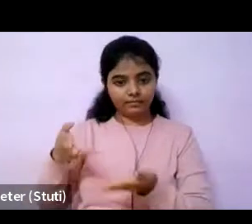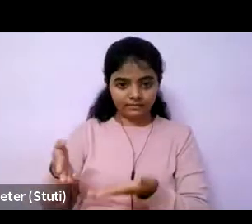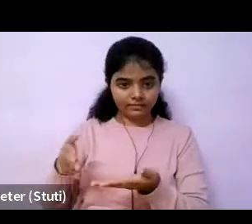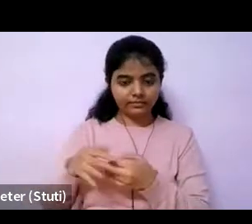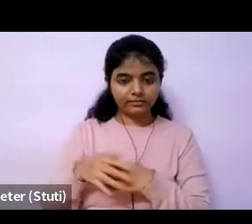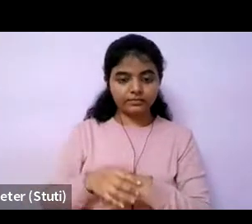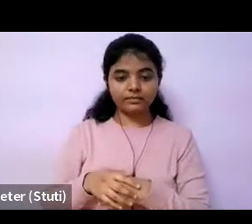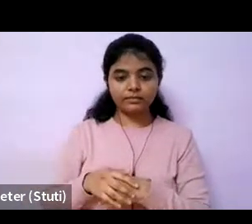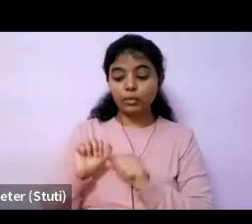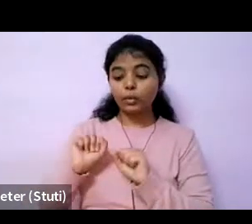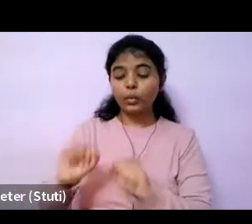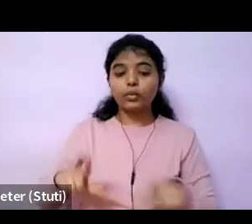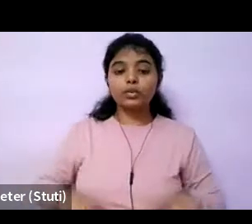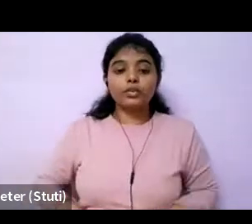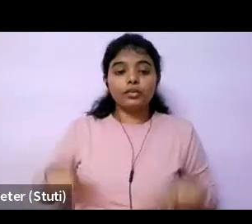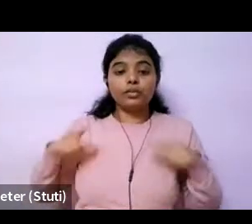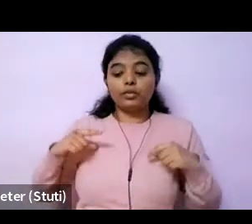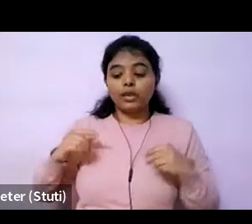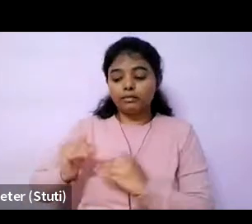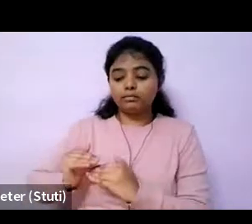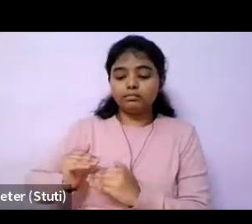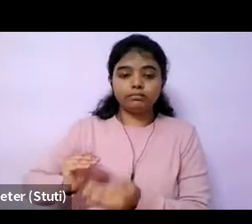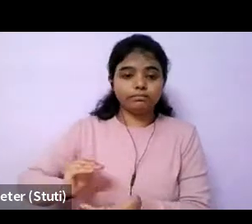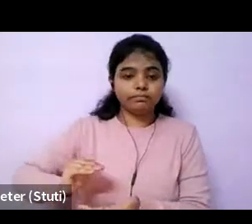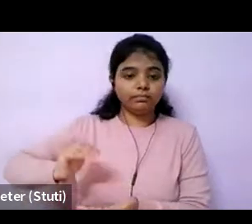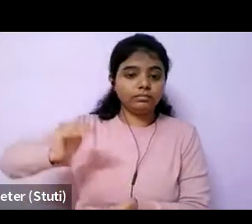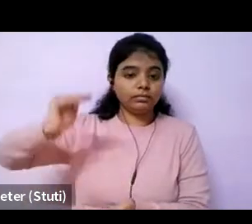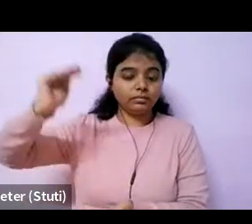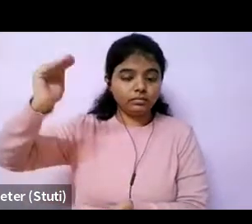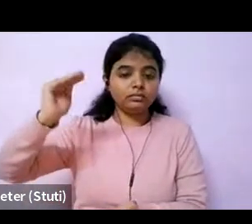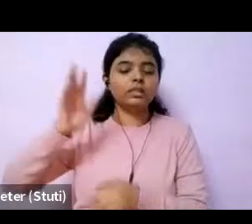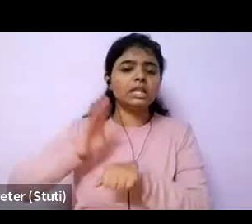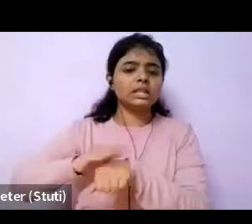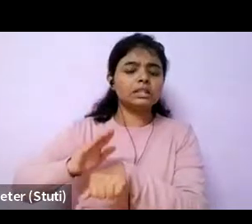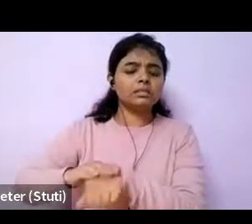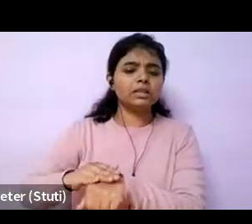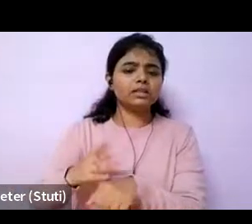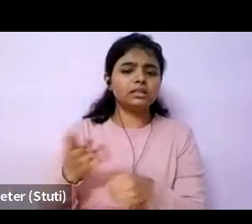is likely to assert his or her own,